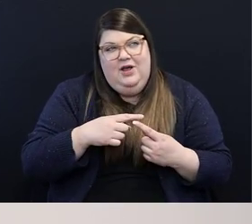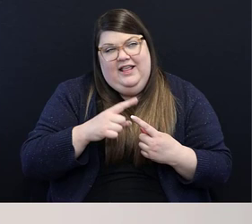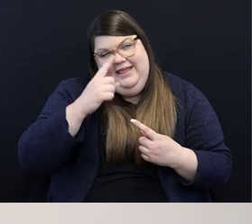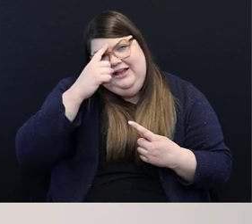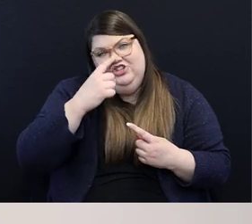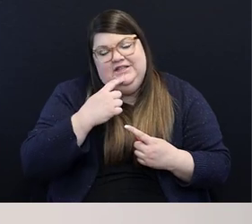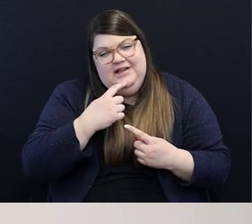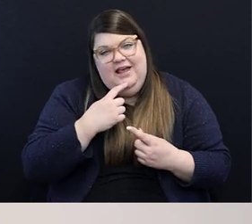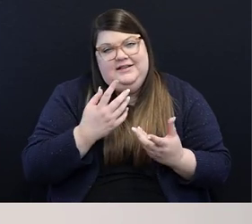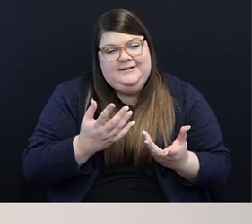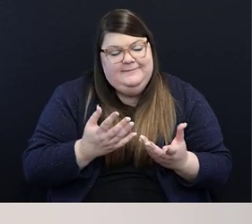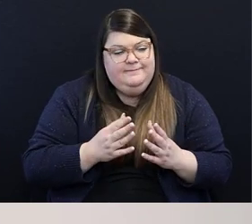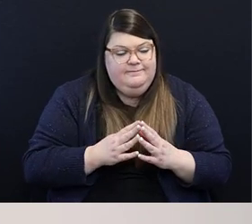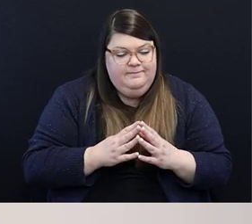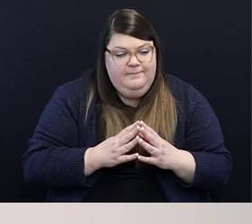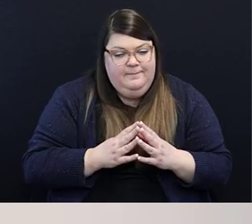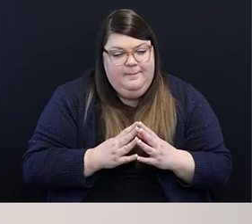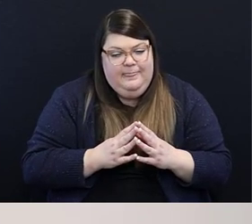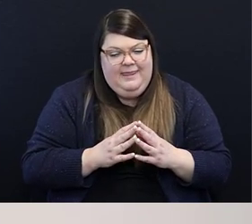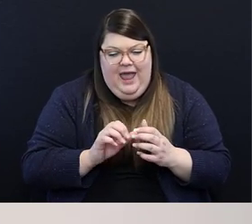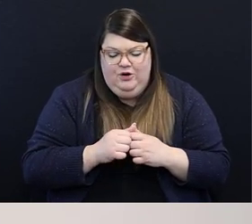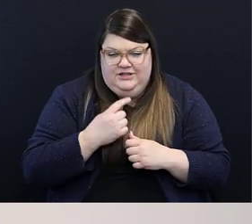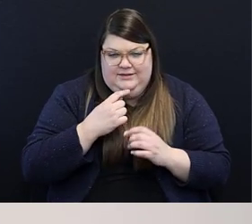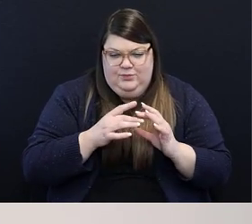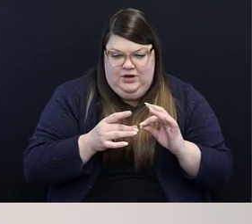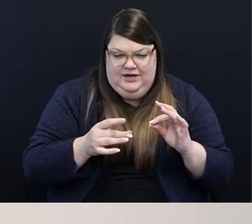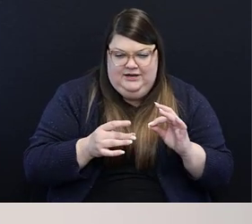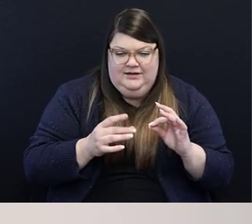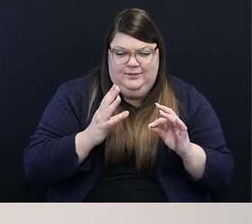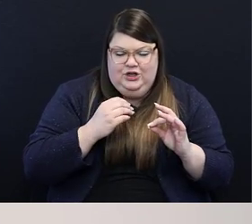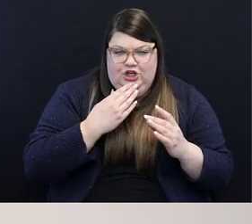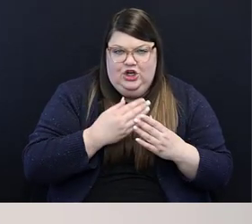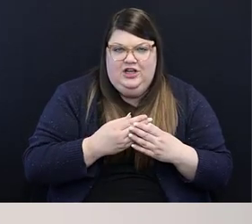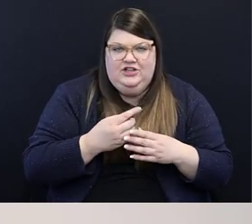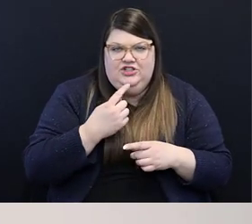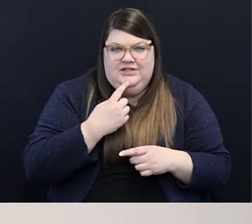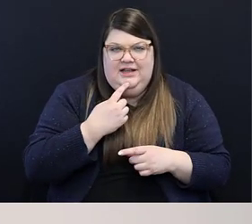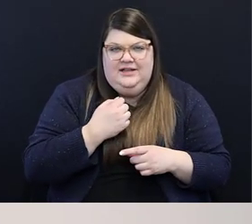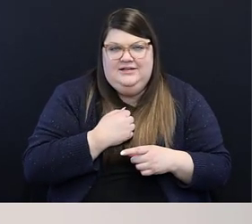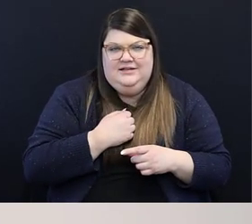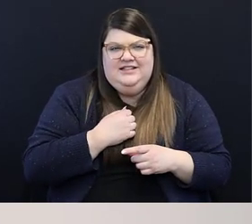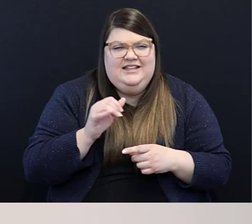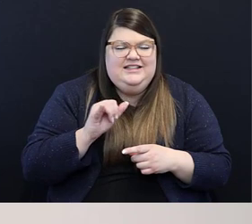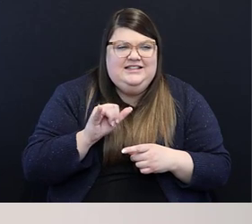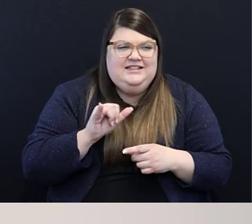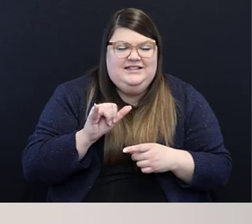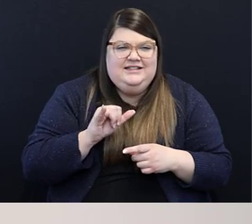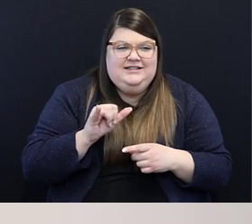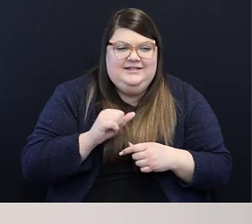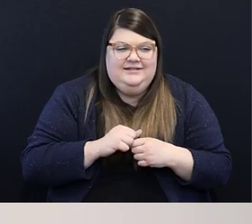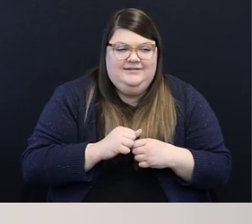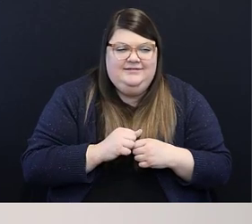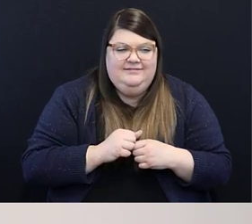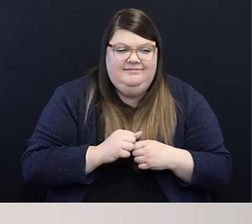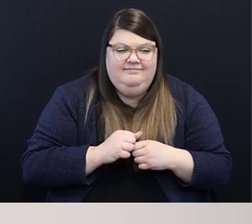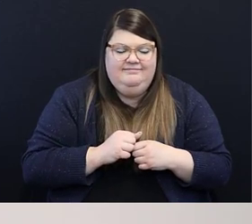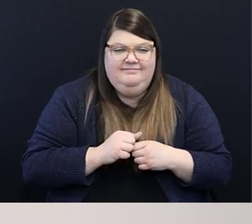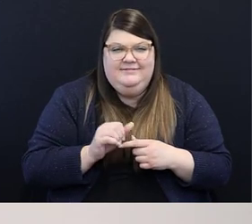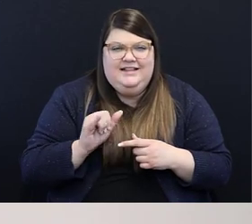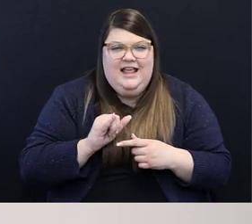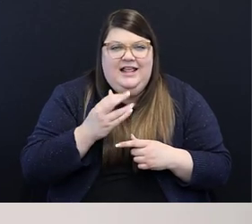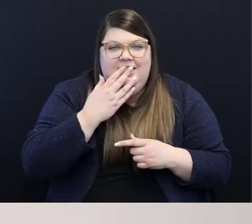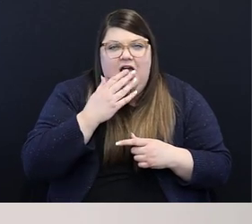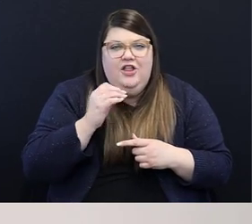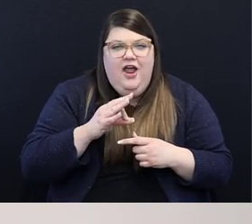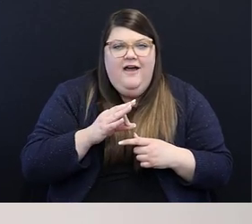it's, how does she put it? It's pretty good. It's like the kind of color of